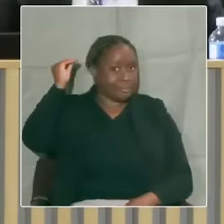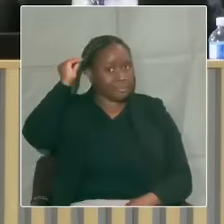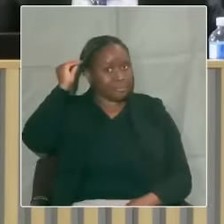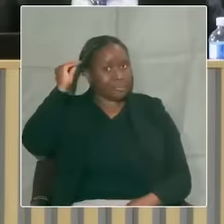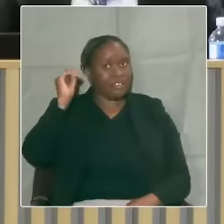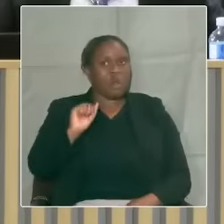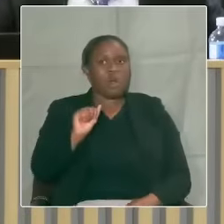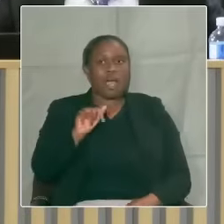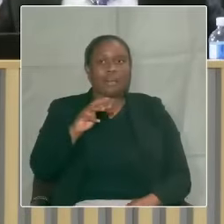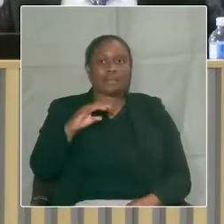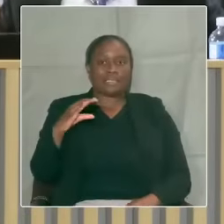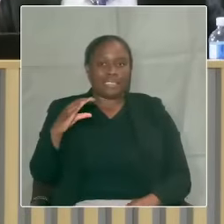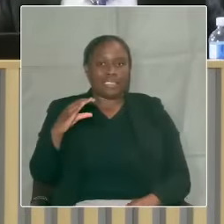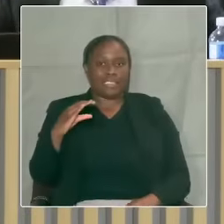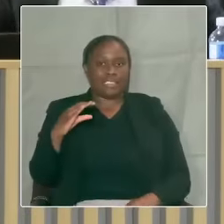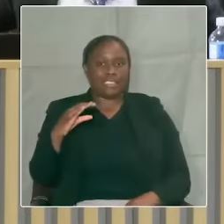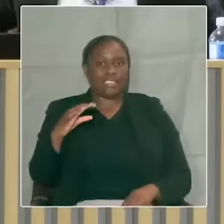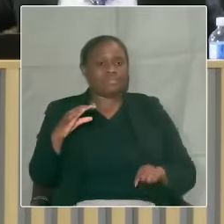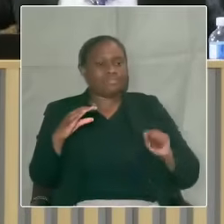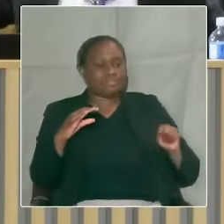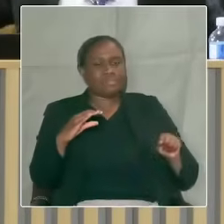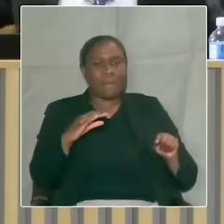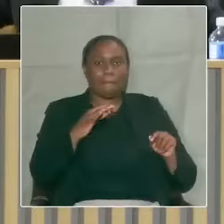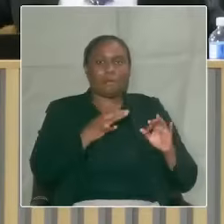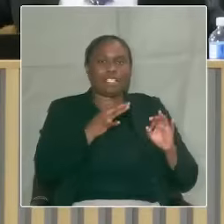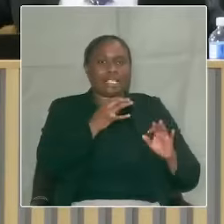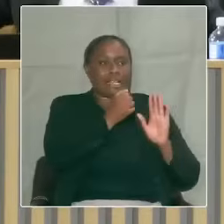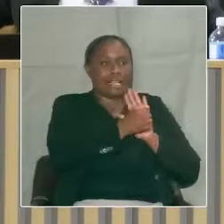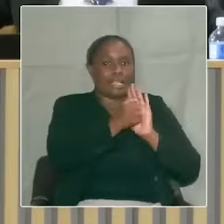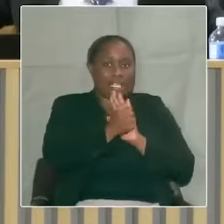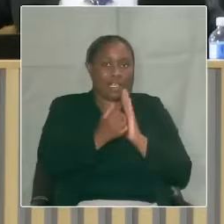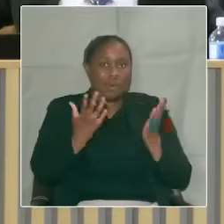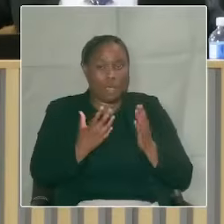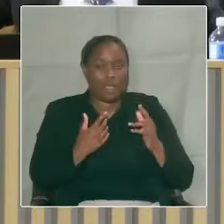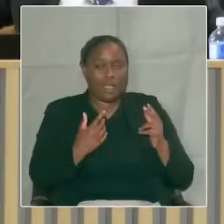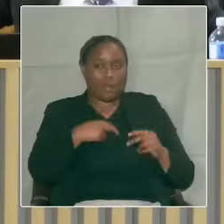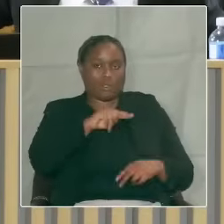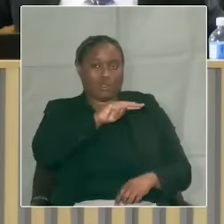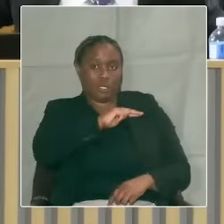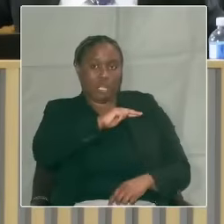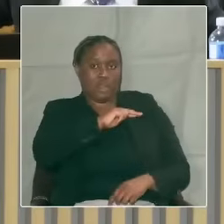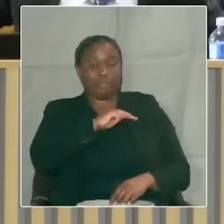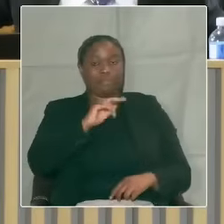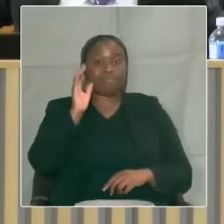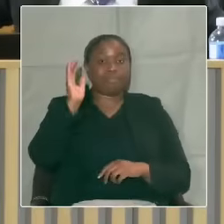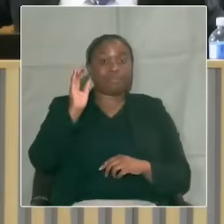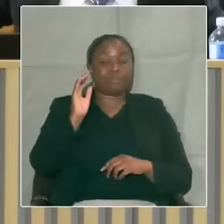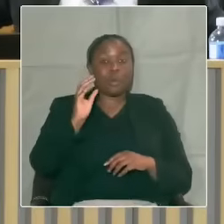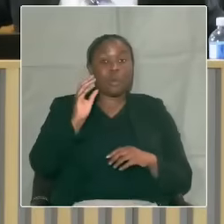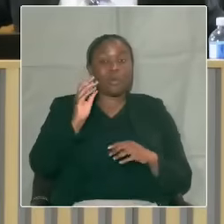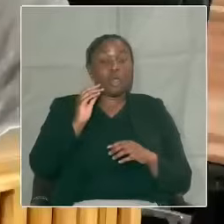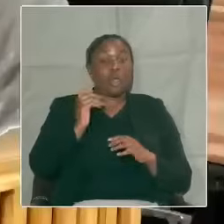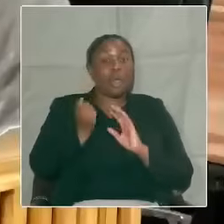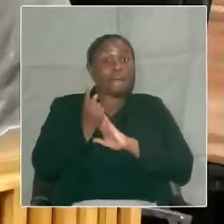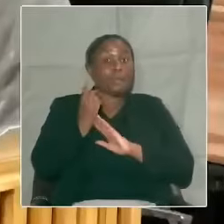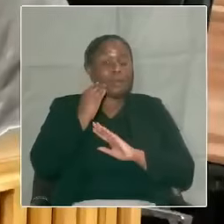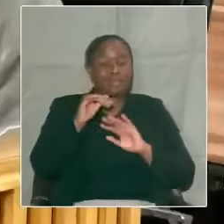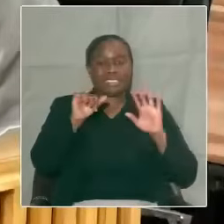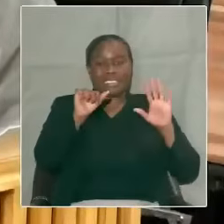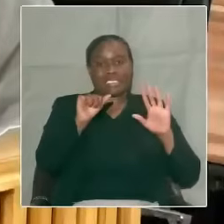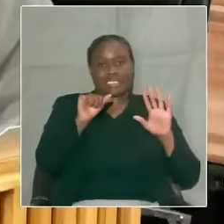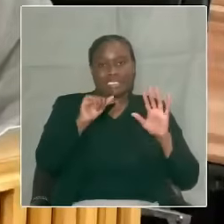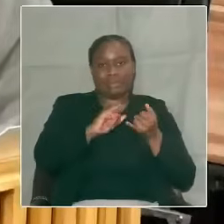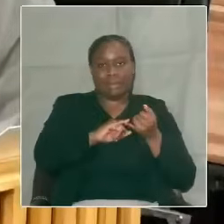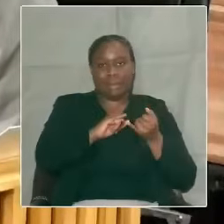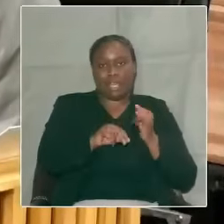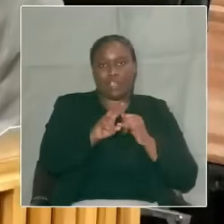on political killings in KwaZulu-Natal, and it was delivered on the 6th of September 2023. And then just after,